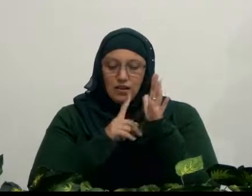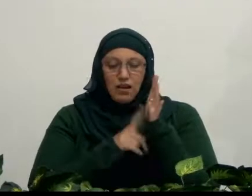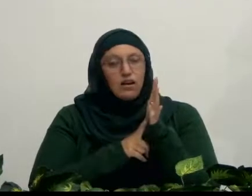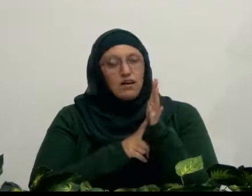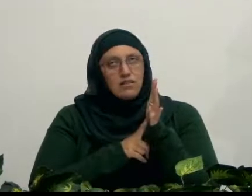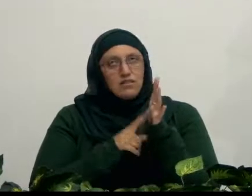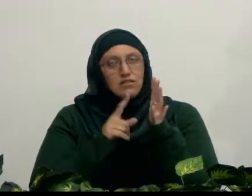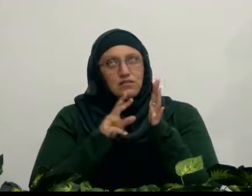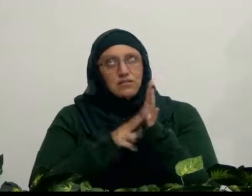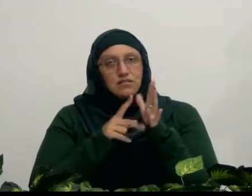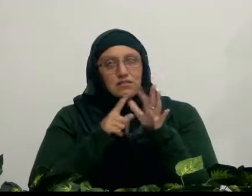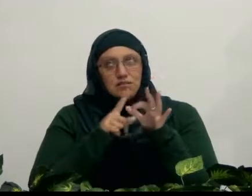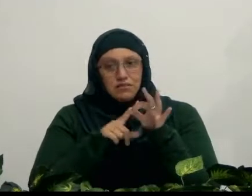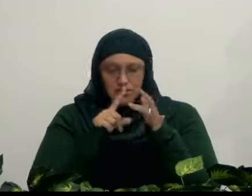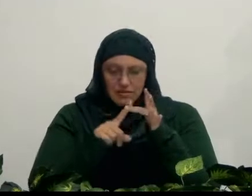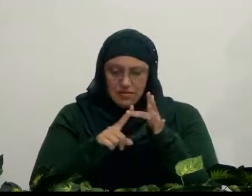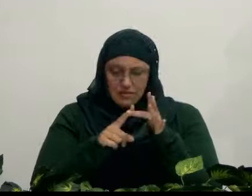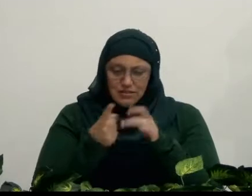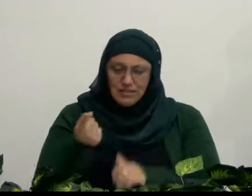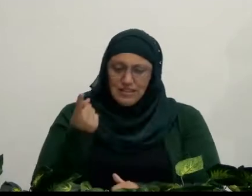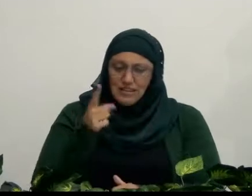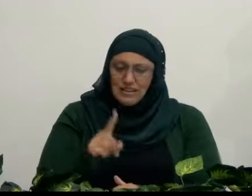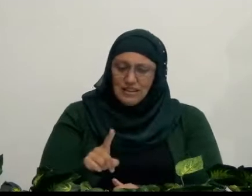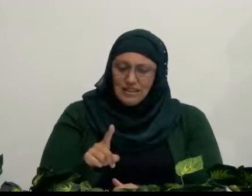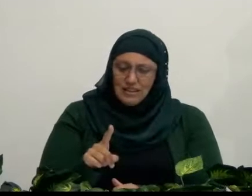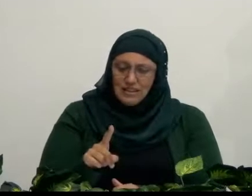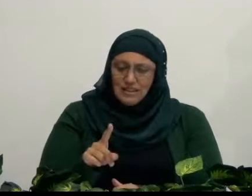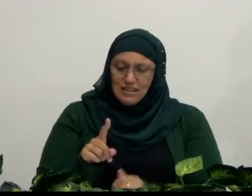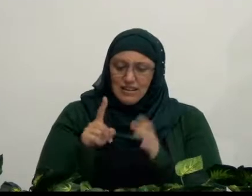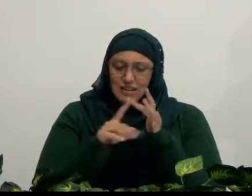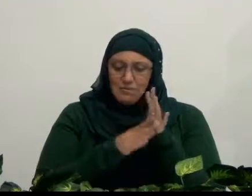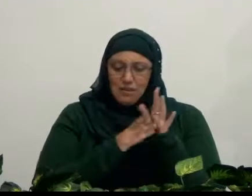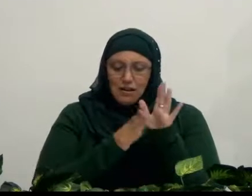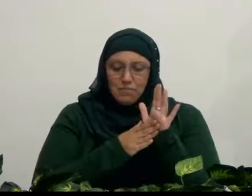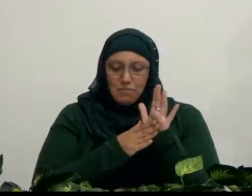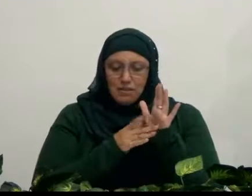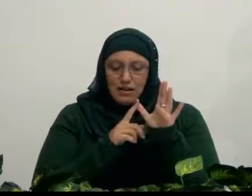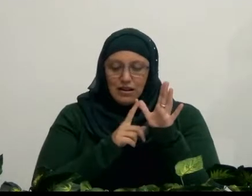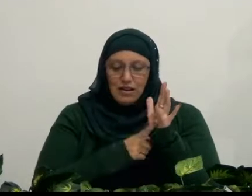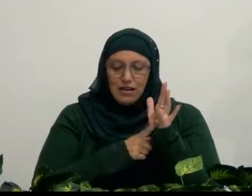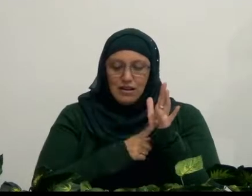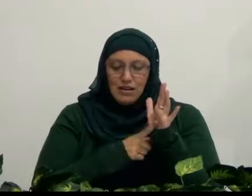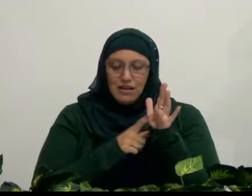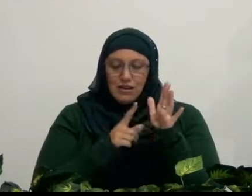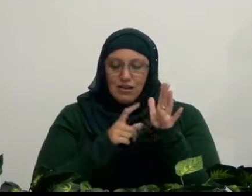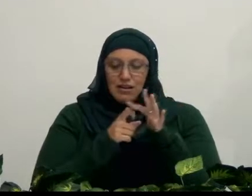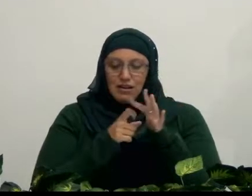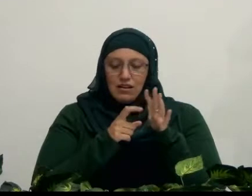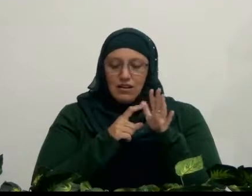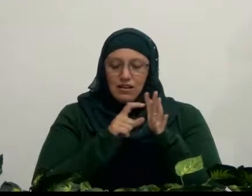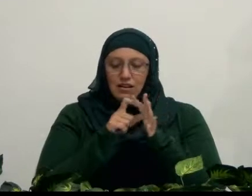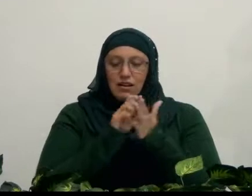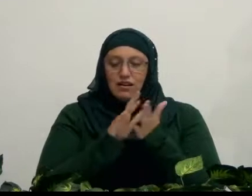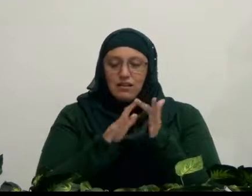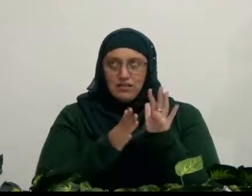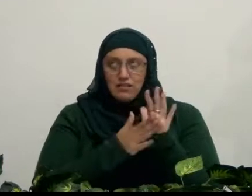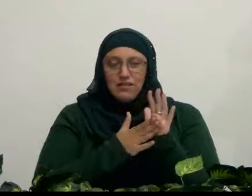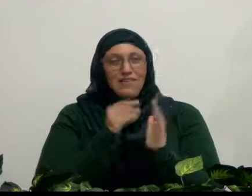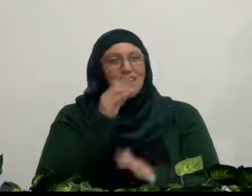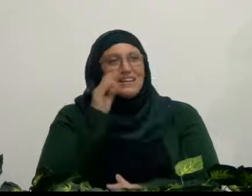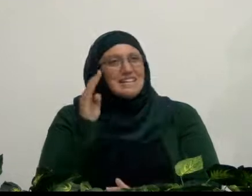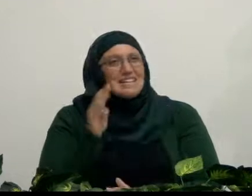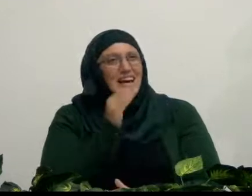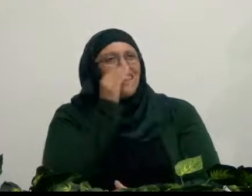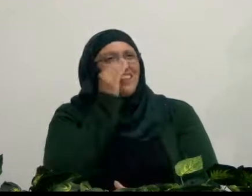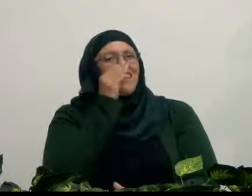tonight. On the one hand, we had yesterday the birth anniversary of the 10th Imam of the Imams of Ahlul Bayt, Imam Ali al-Naqi